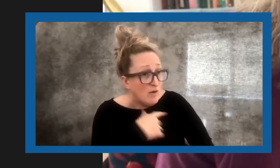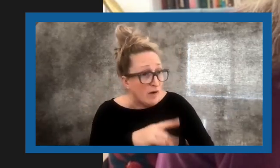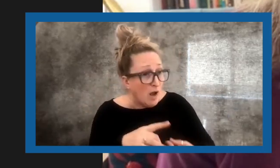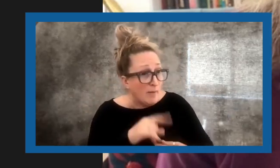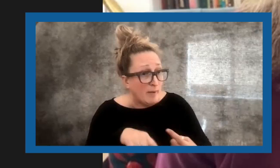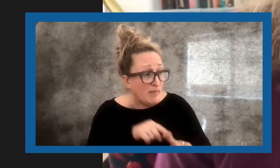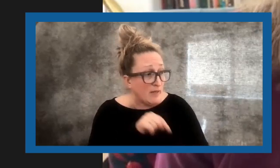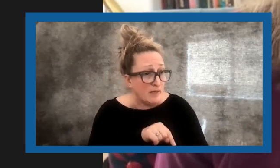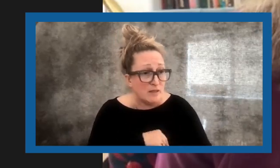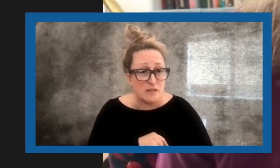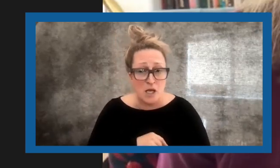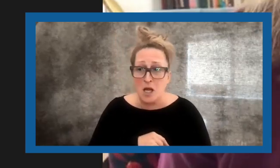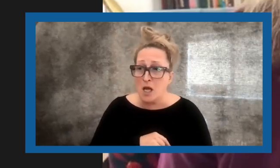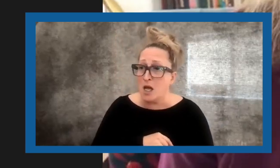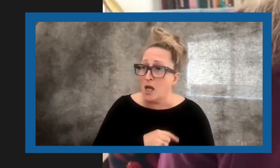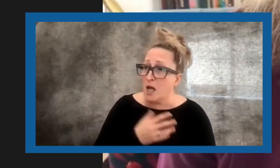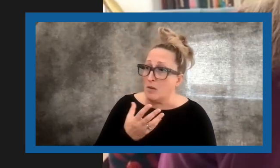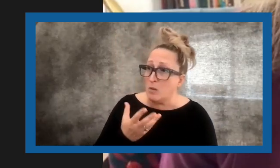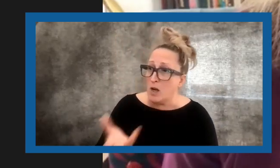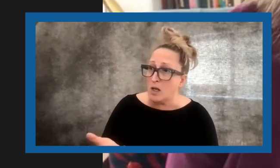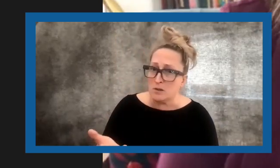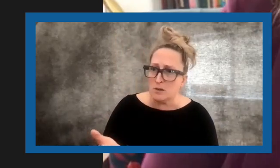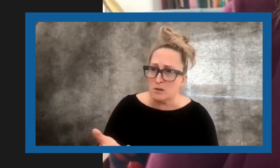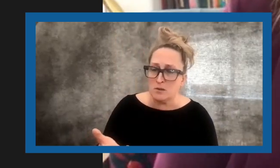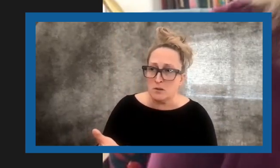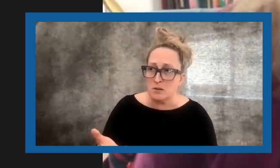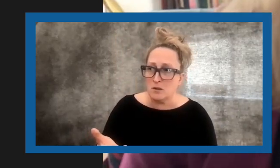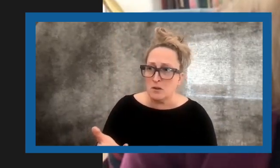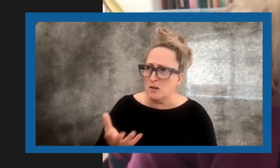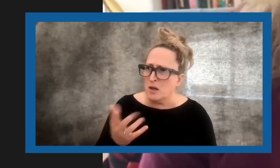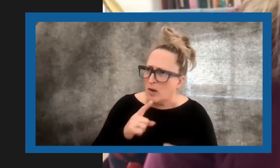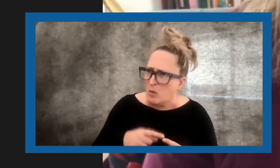comment about this?" And I'm like, "About what?"